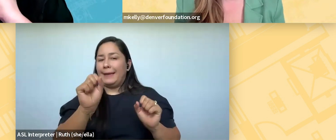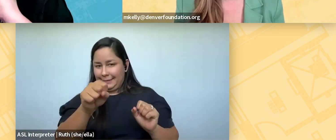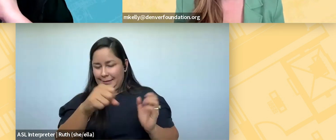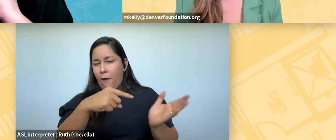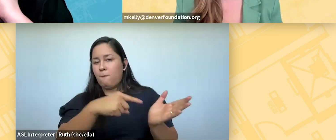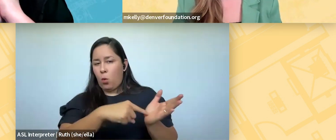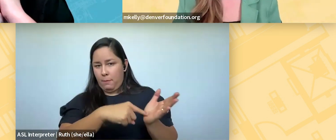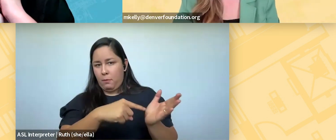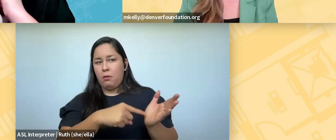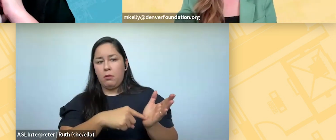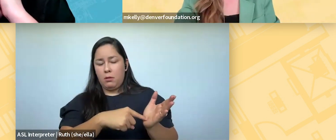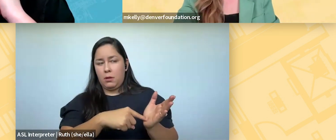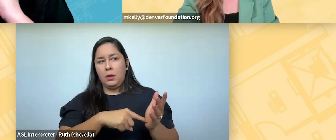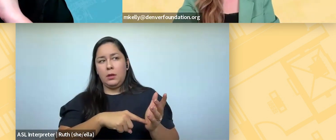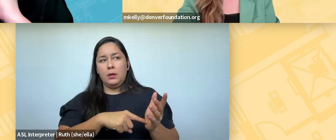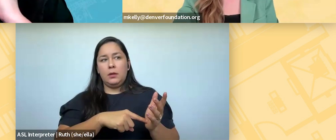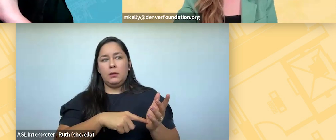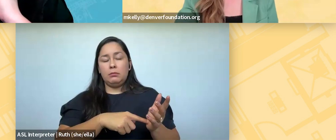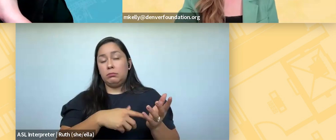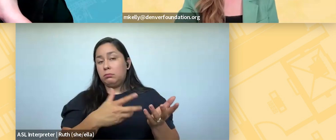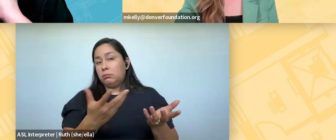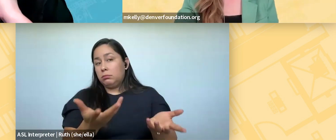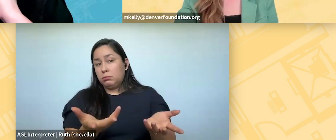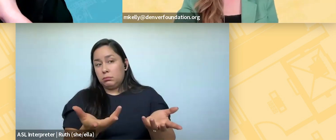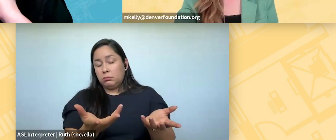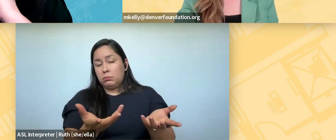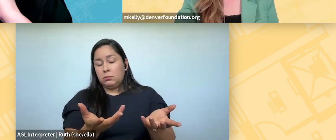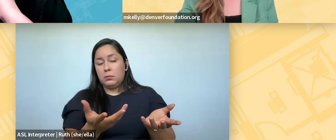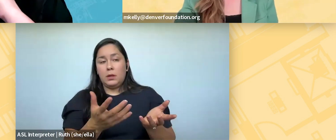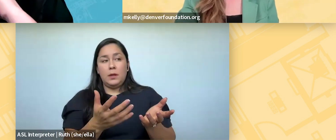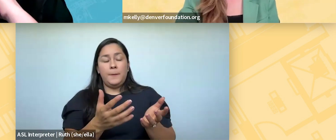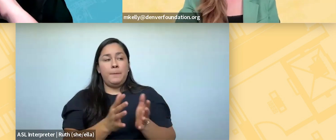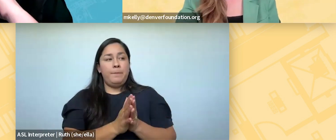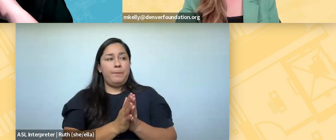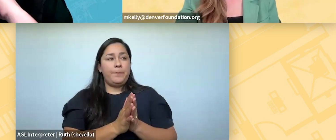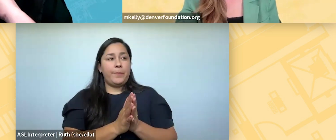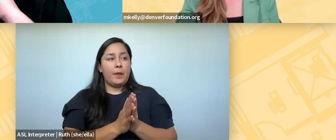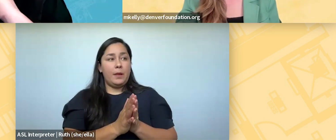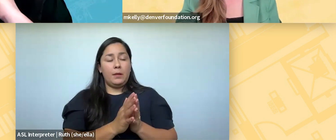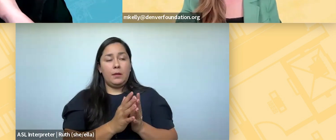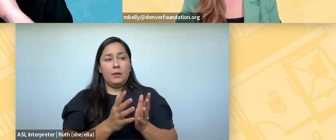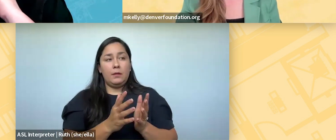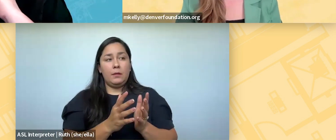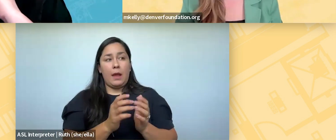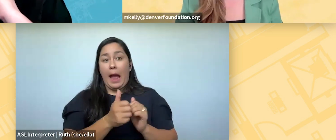talking about. So it might be how people are able to to afford to get on transit and